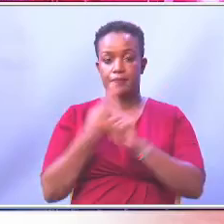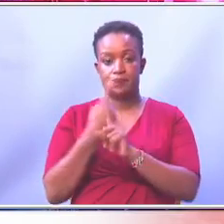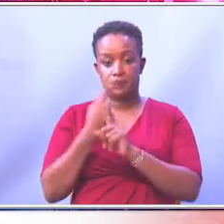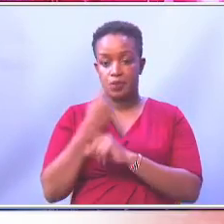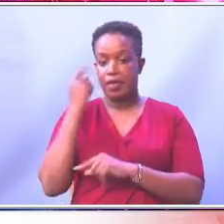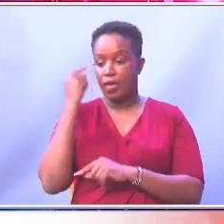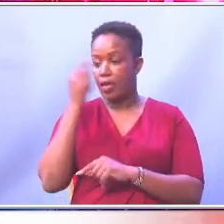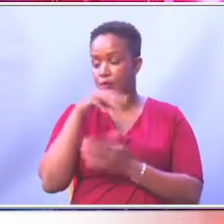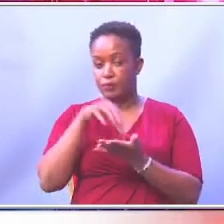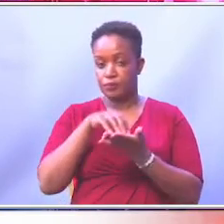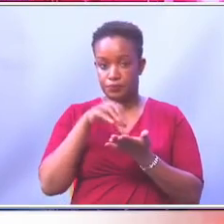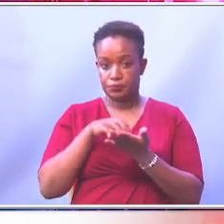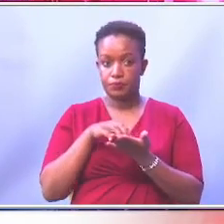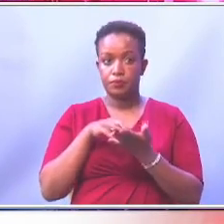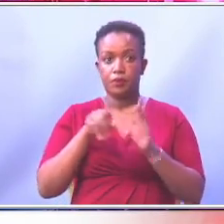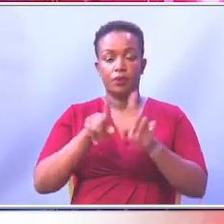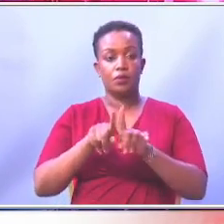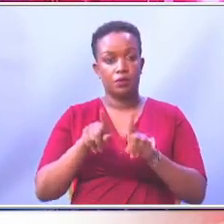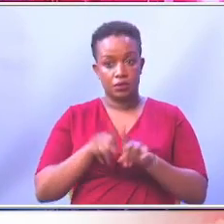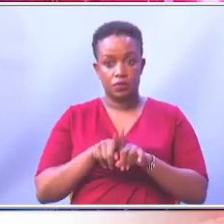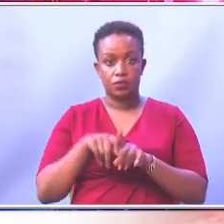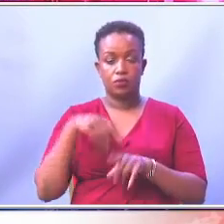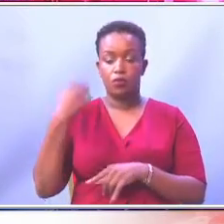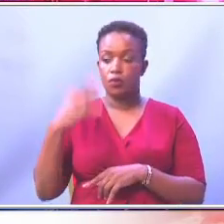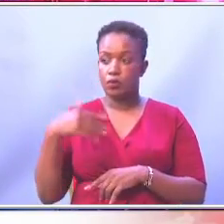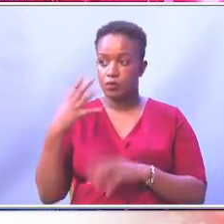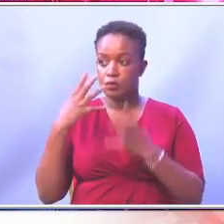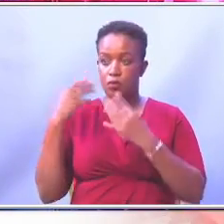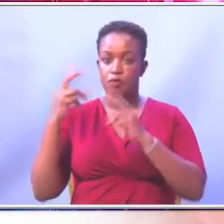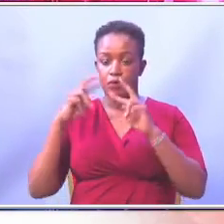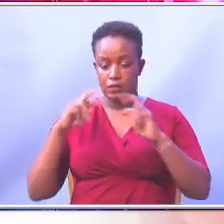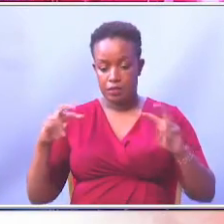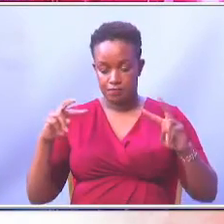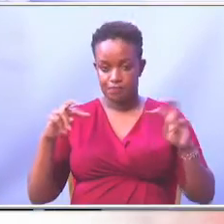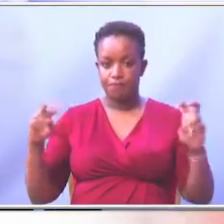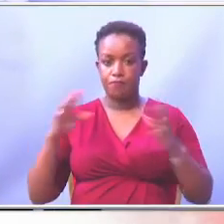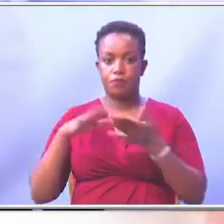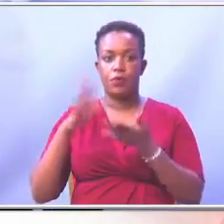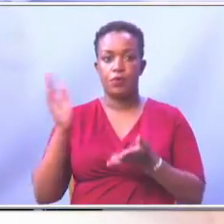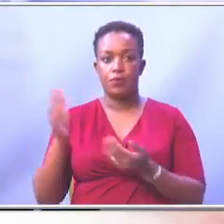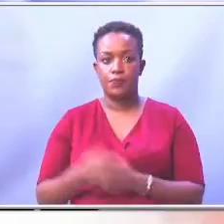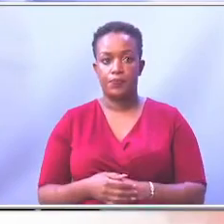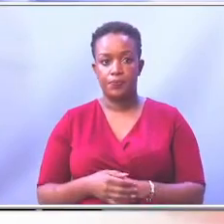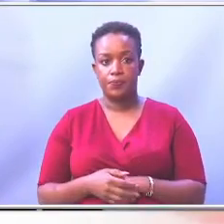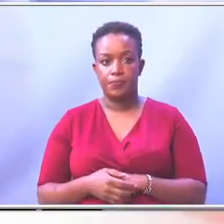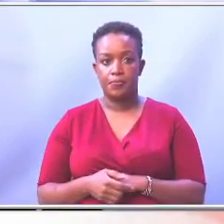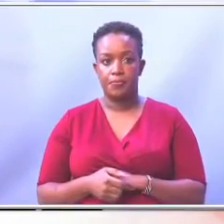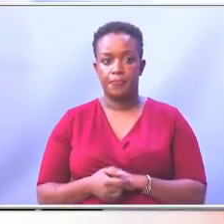and definitely the need to regularly check up. Take a look.